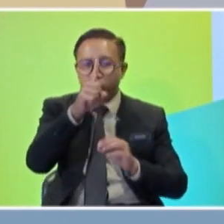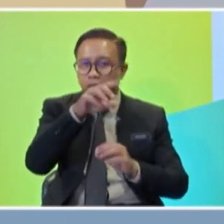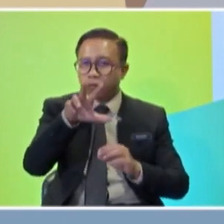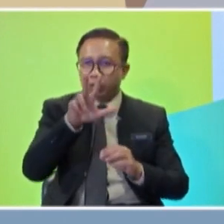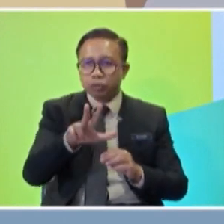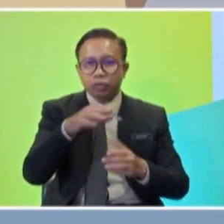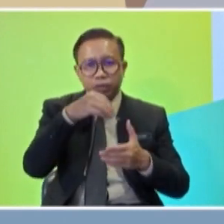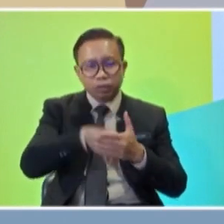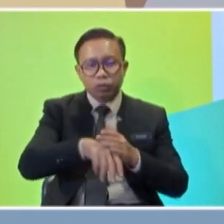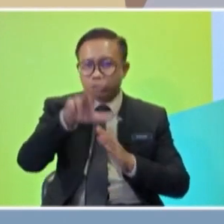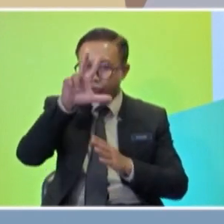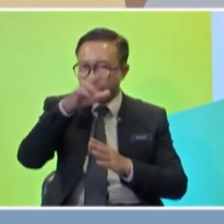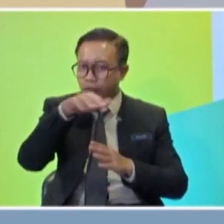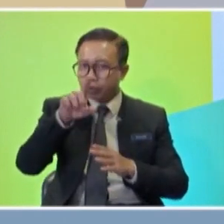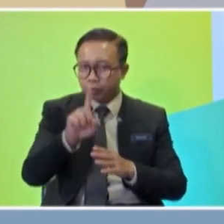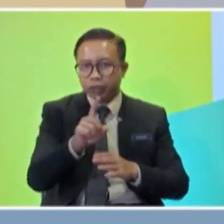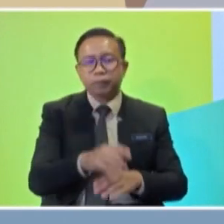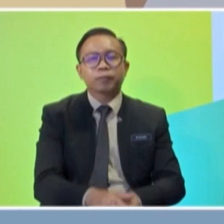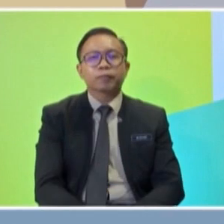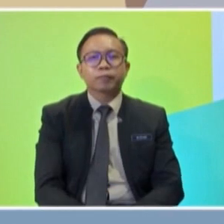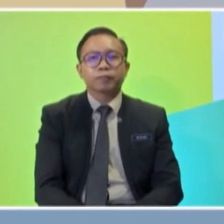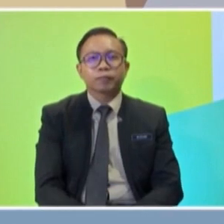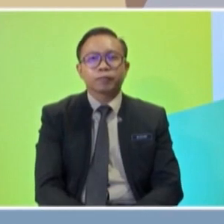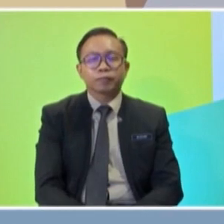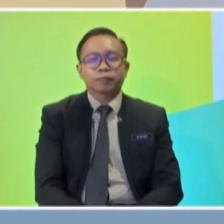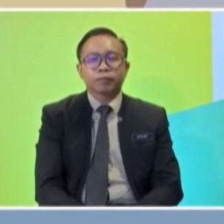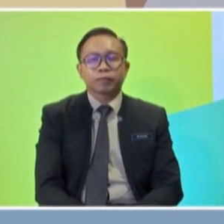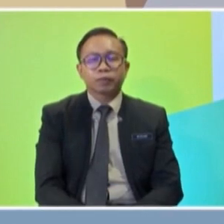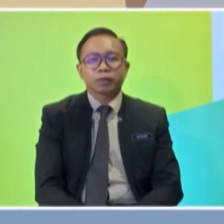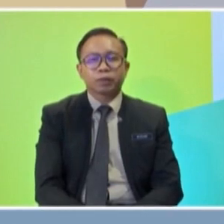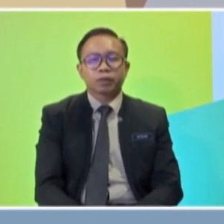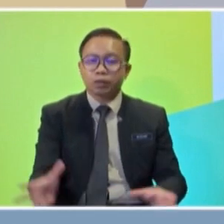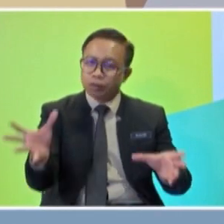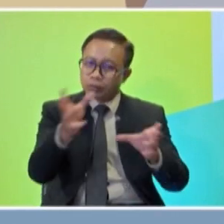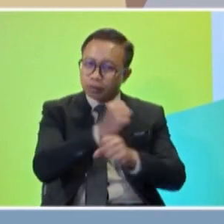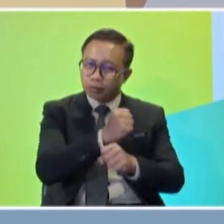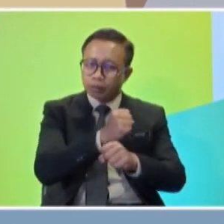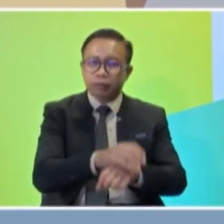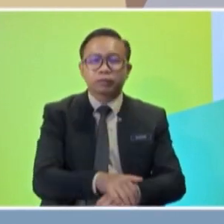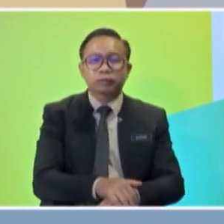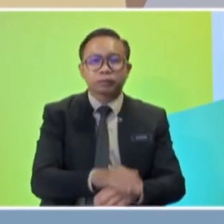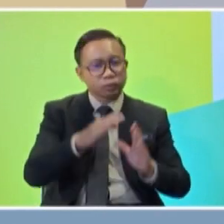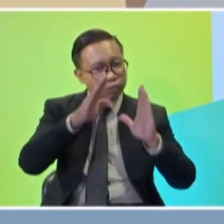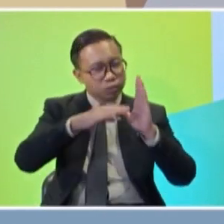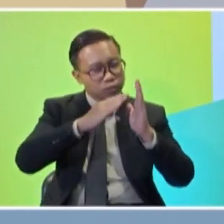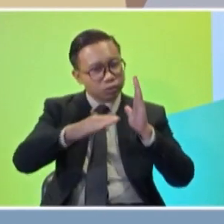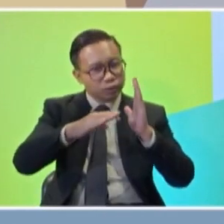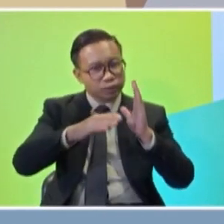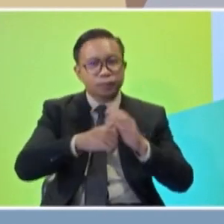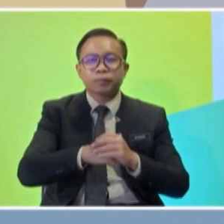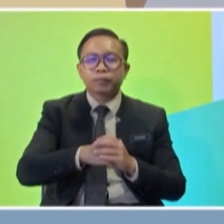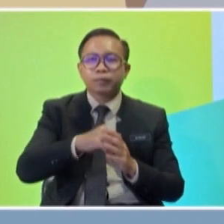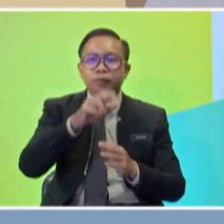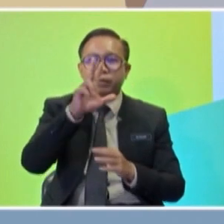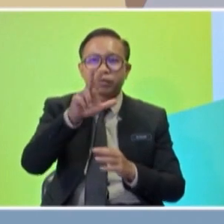3 into 3 over 1. We can simplify 3 over 3